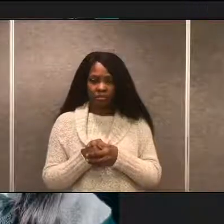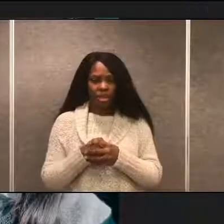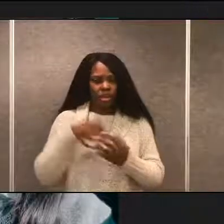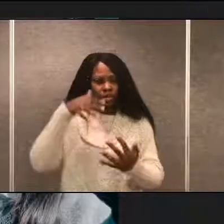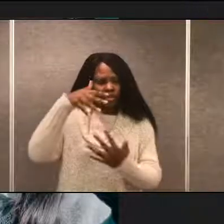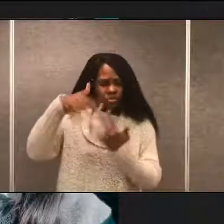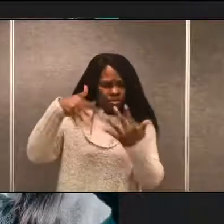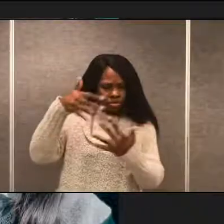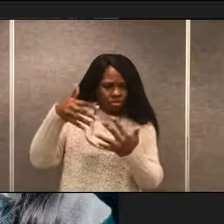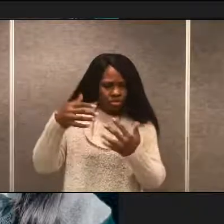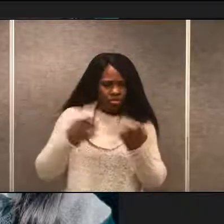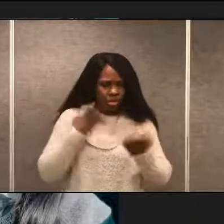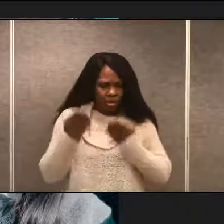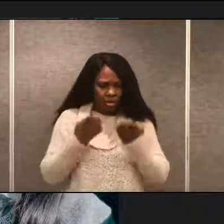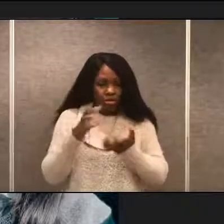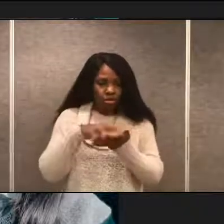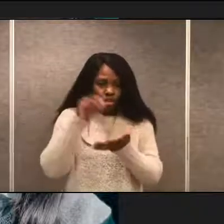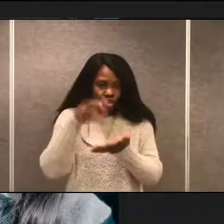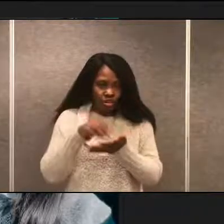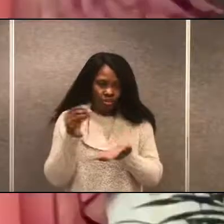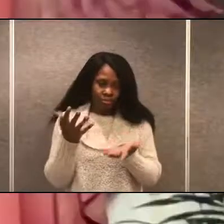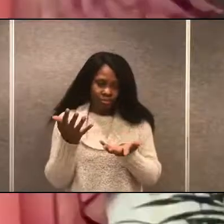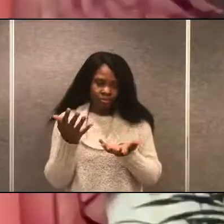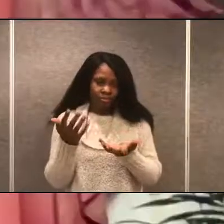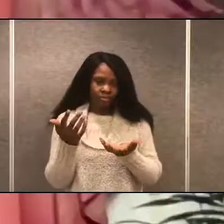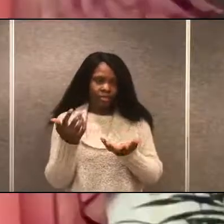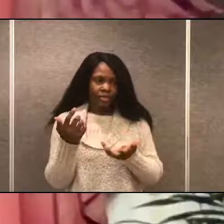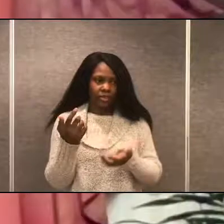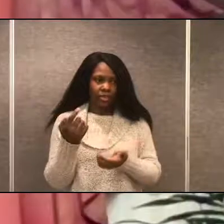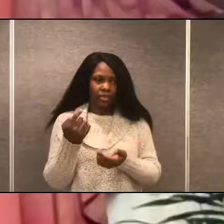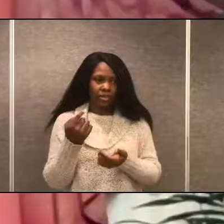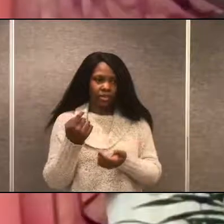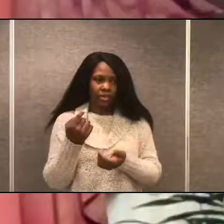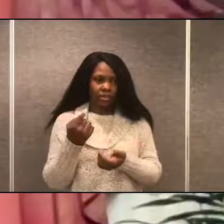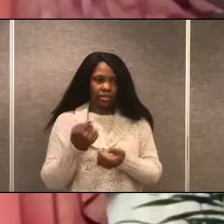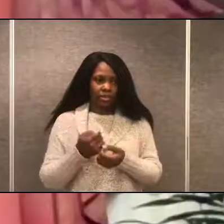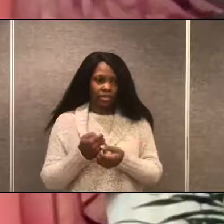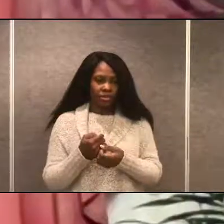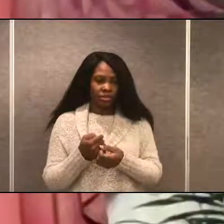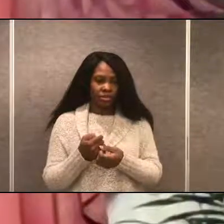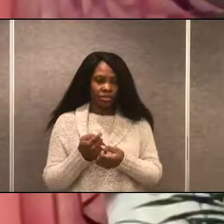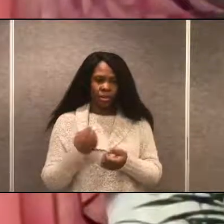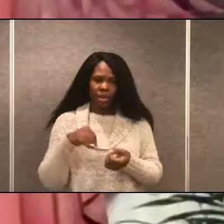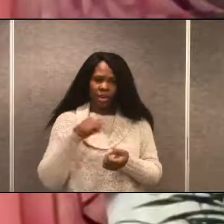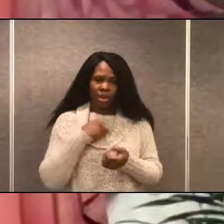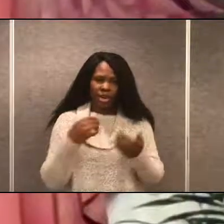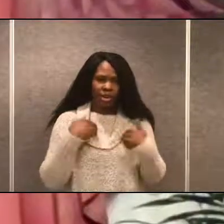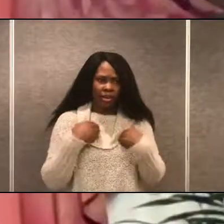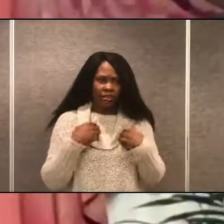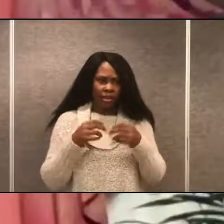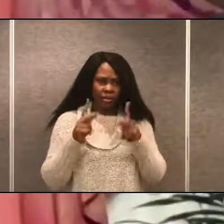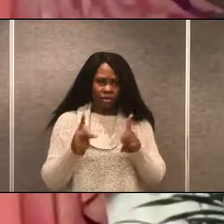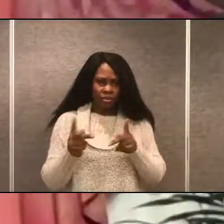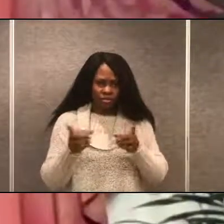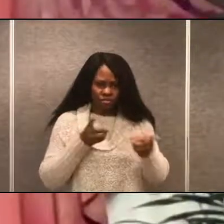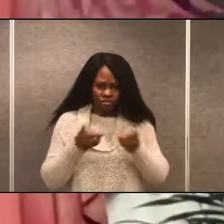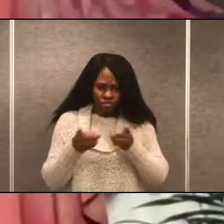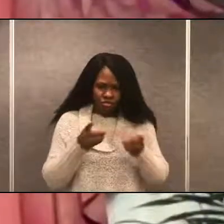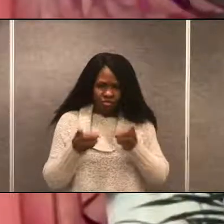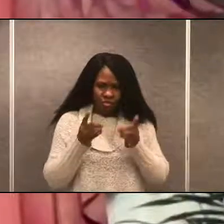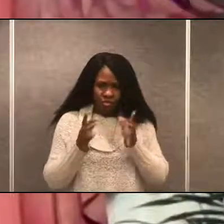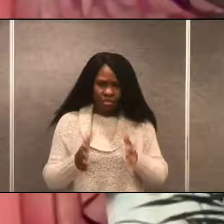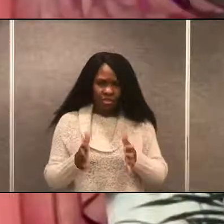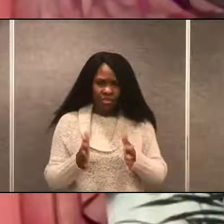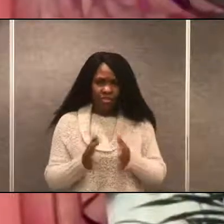emotional learning. So we have an acting director of student support services, and under her direction, our school counselors and